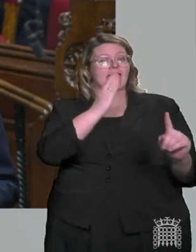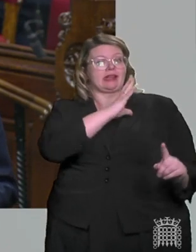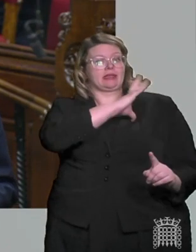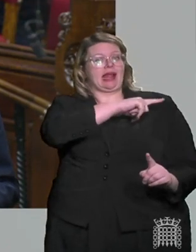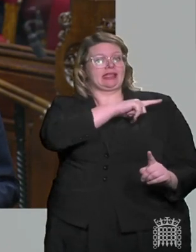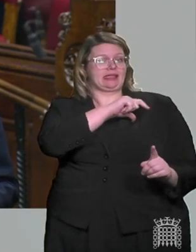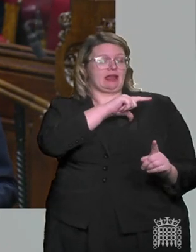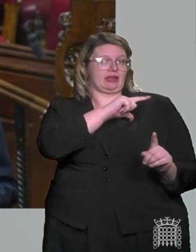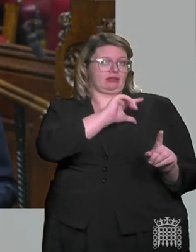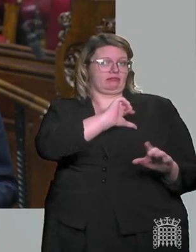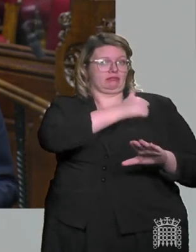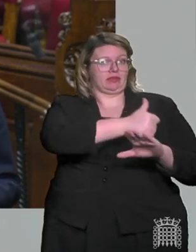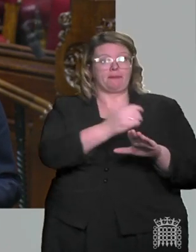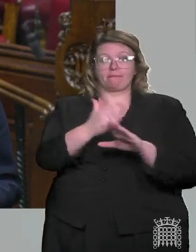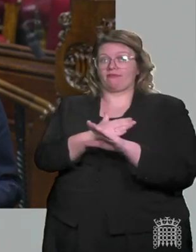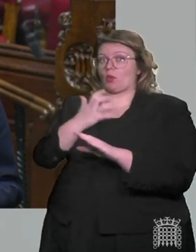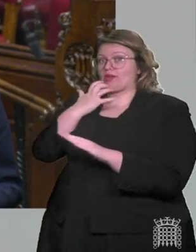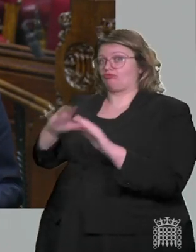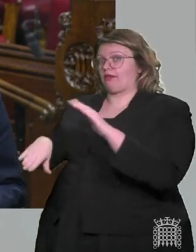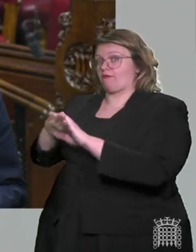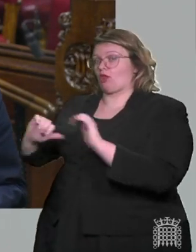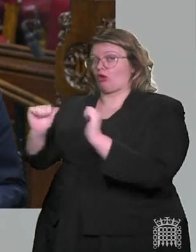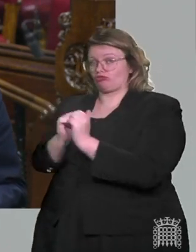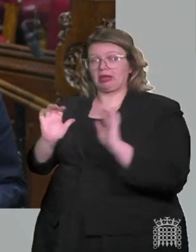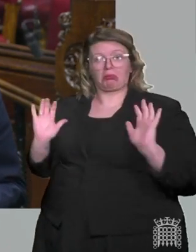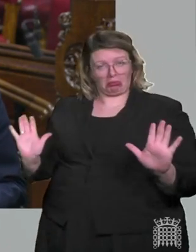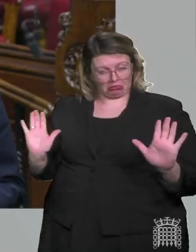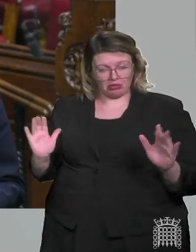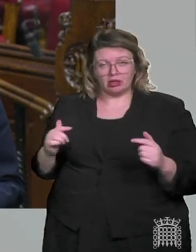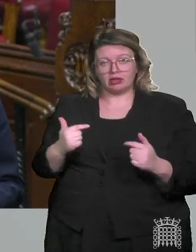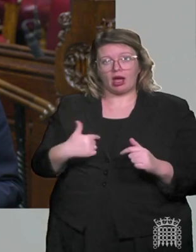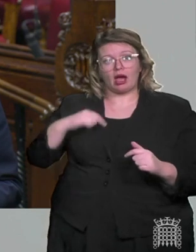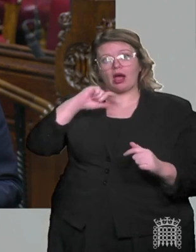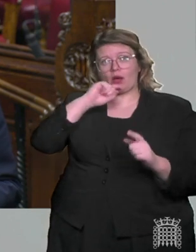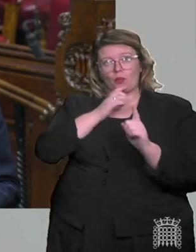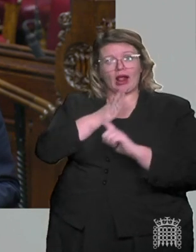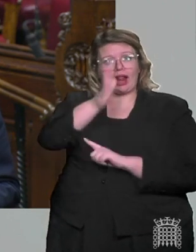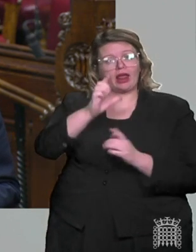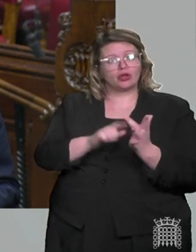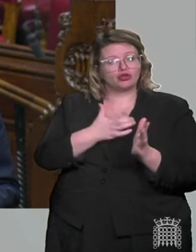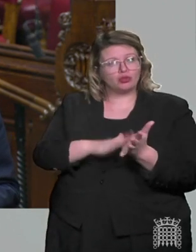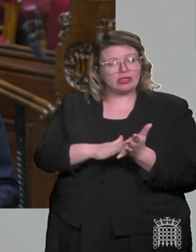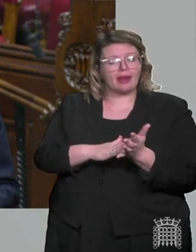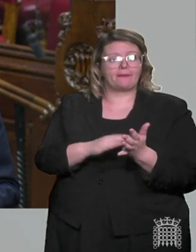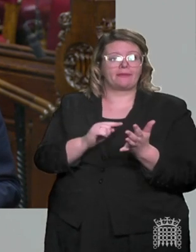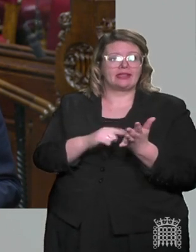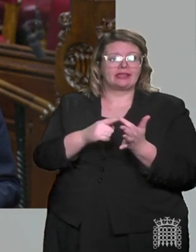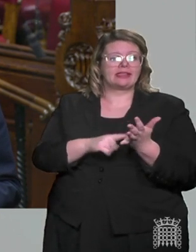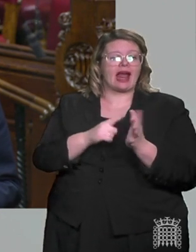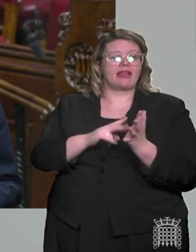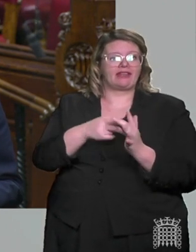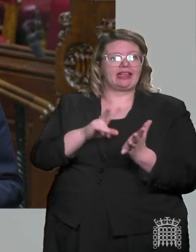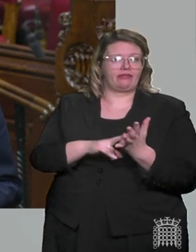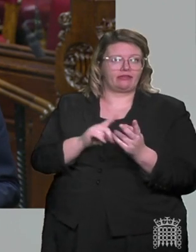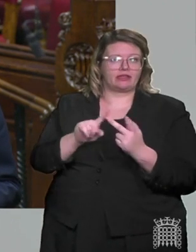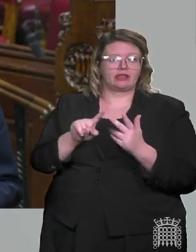agreement with the State of Israel? I declare that I will be travelling to Jerusalem, Tel Aviv and Ramallah from tomorrow night. What